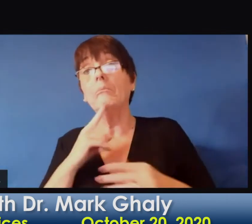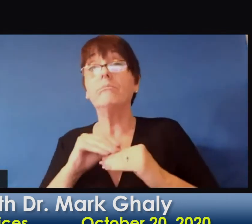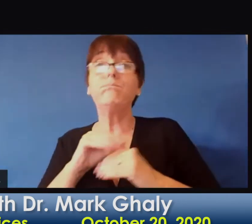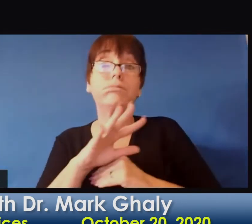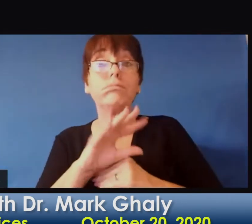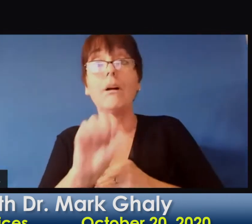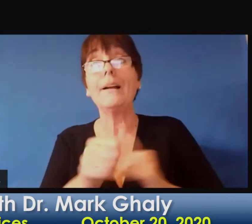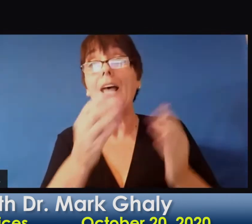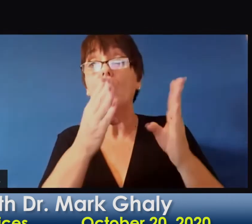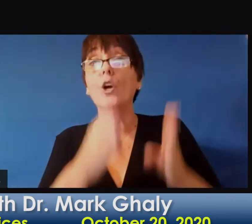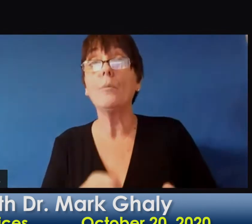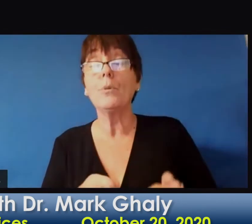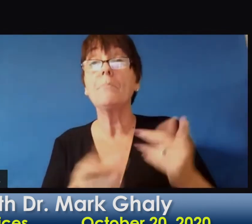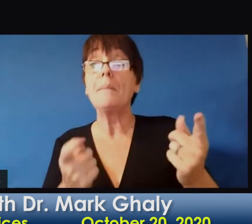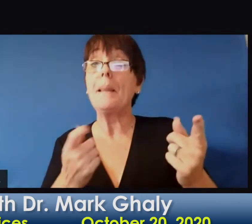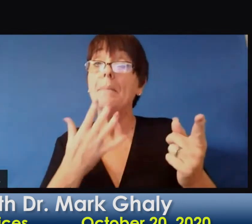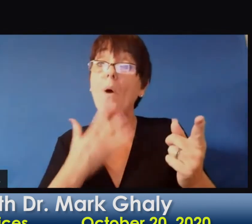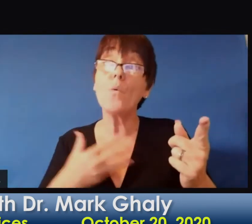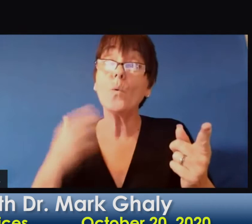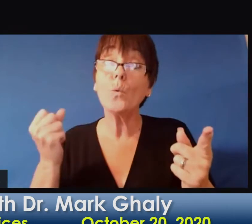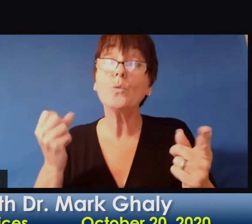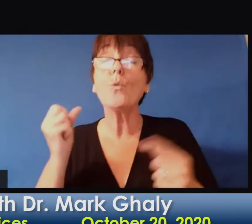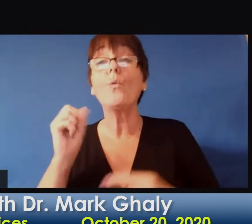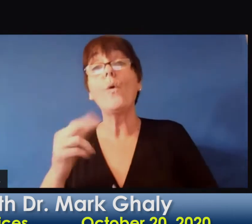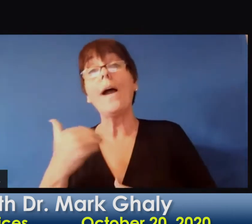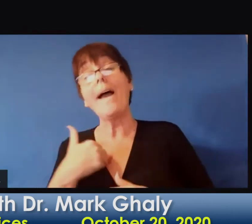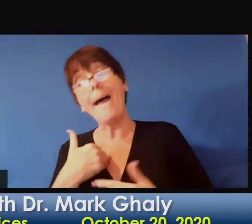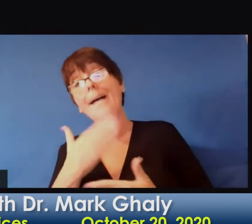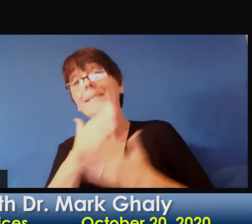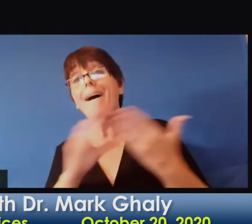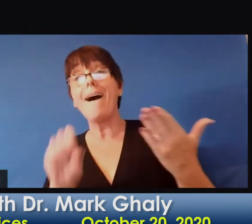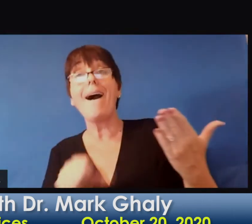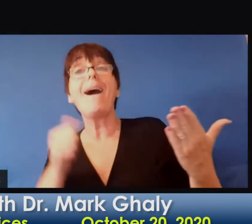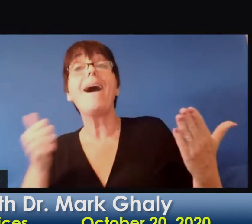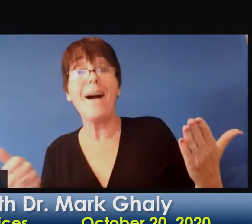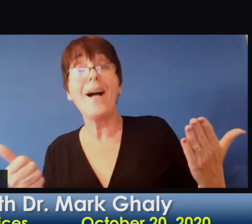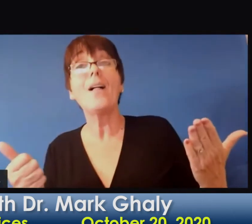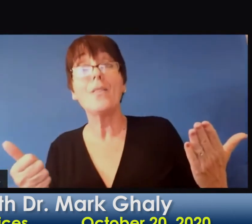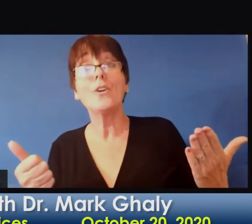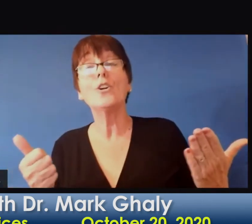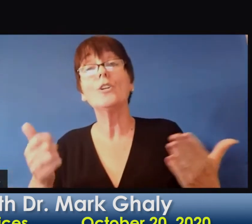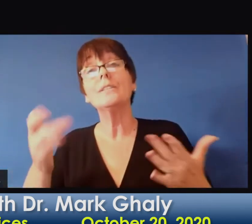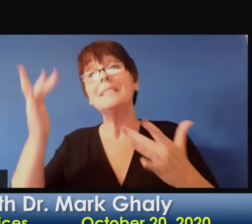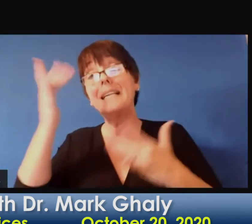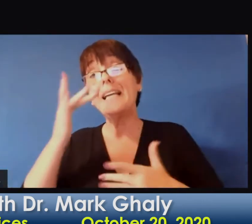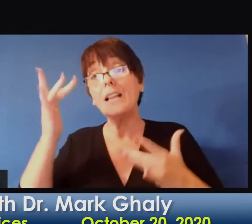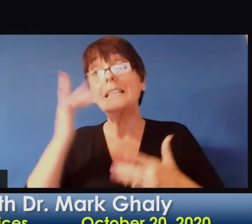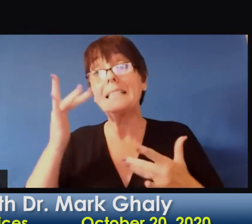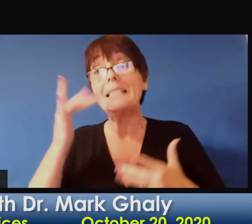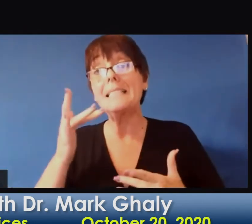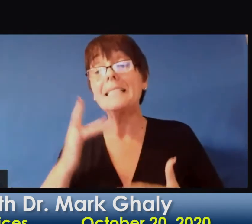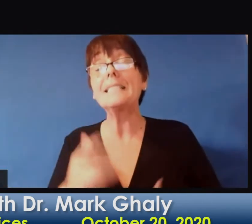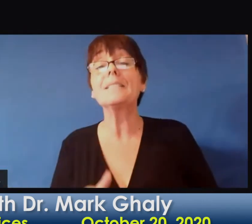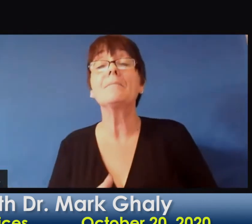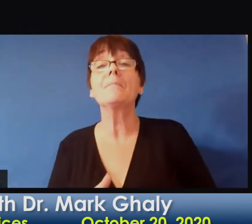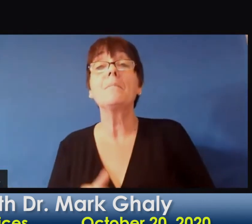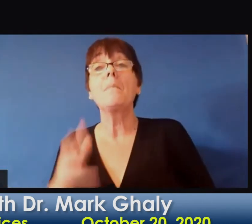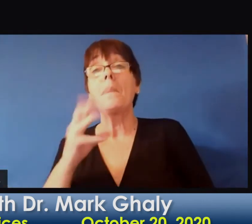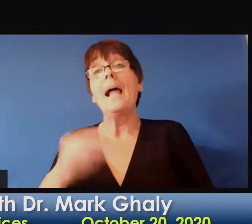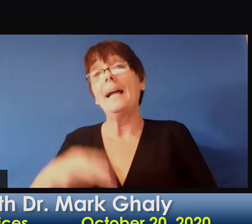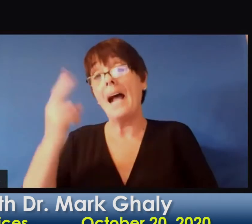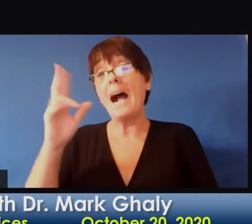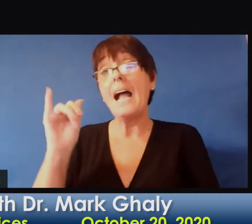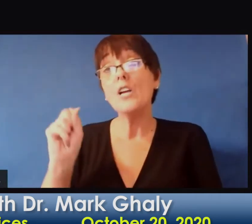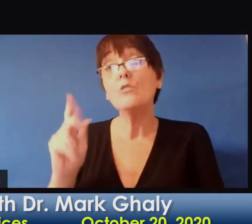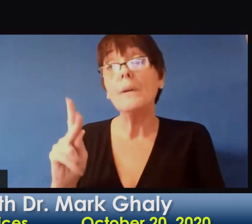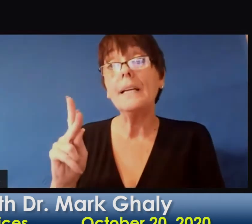who's either a bit older or has underlying comorbidities or underlying conditions and is at higher risk.